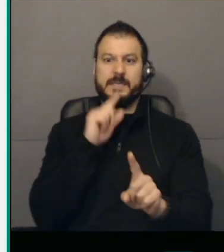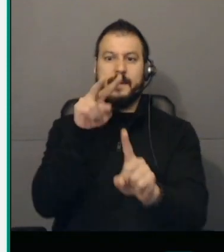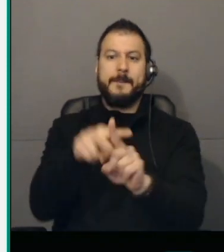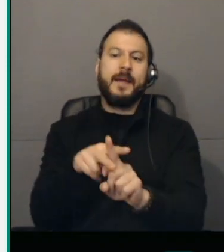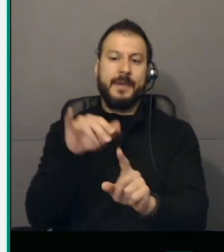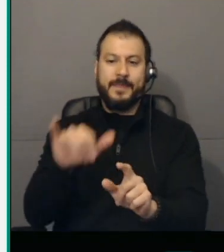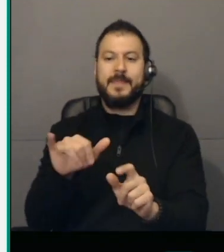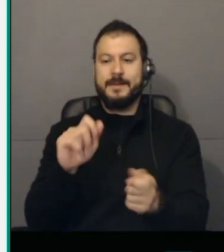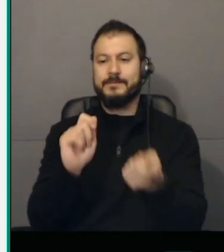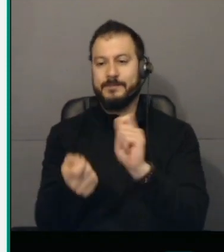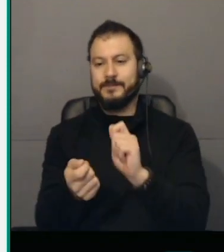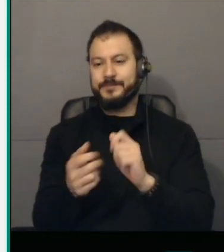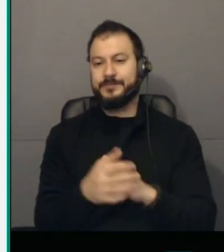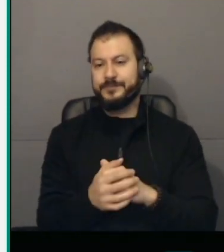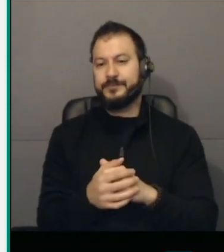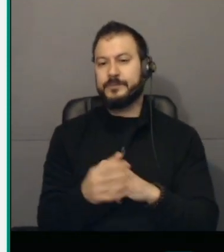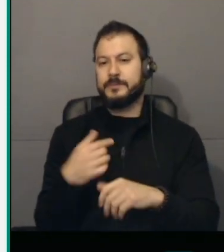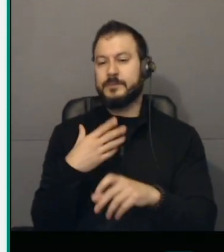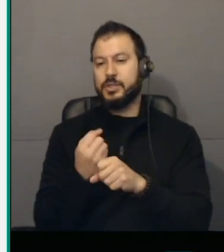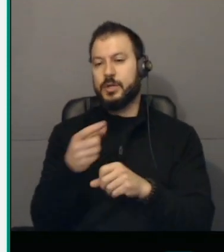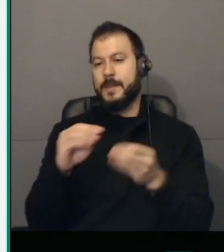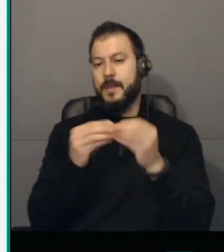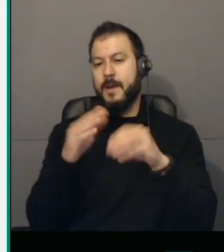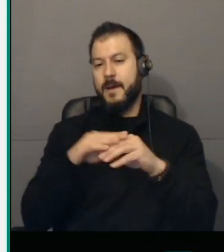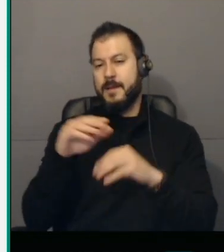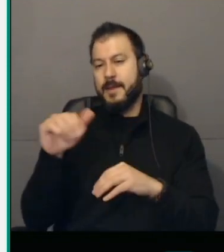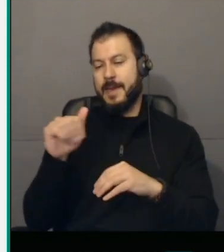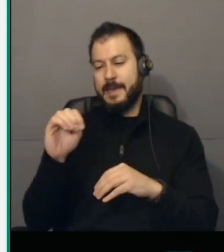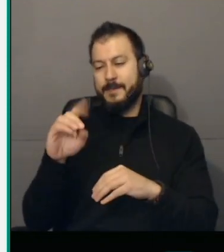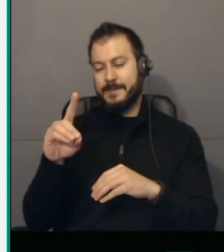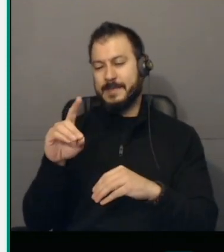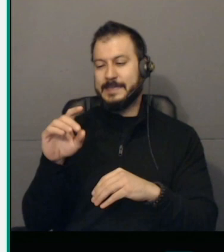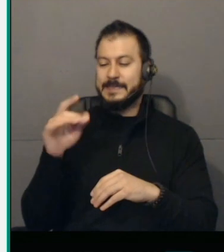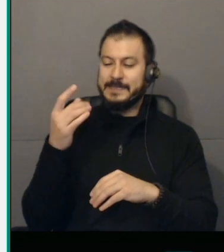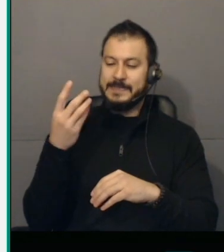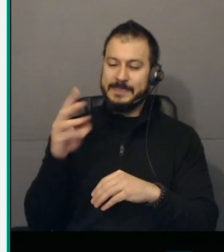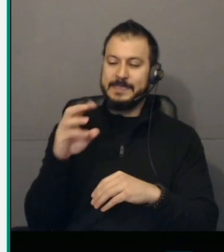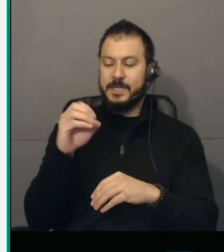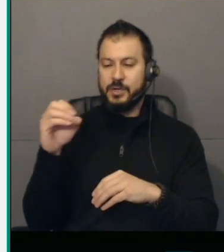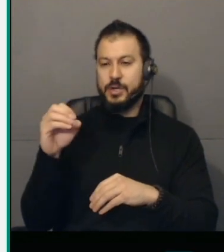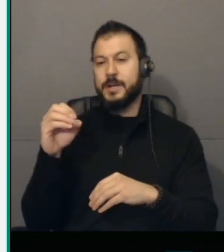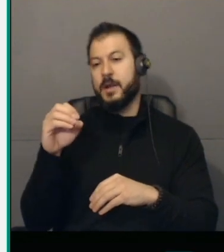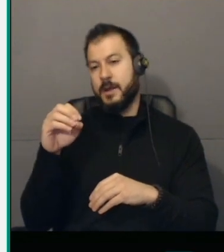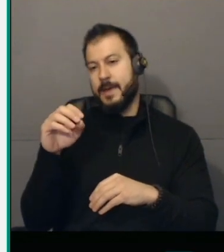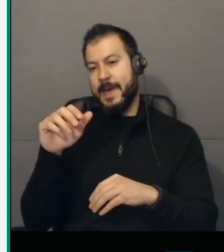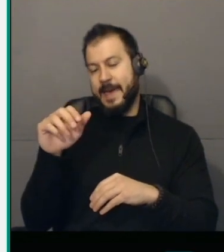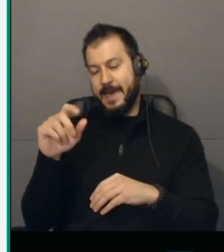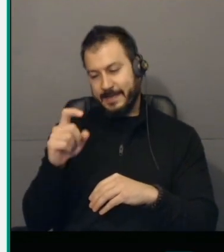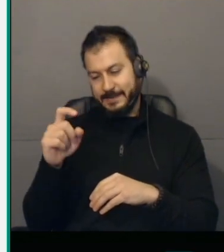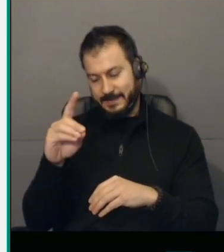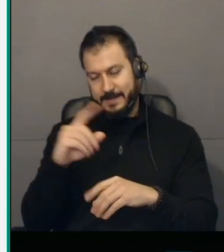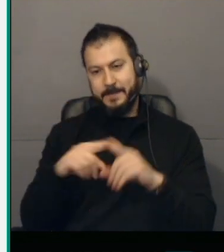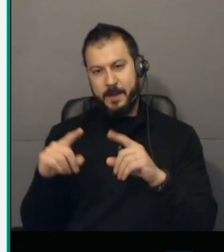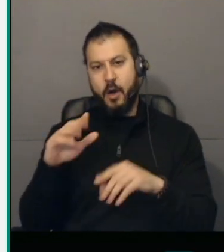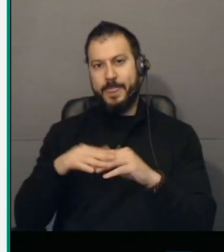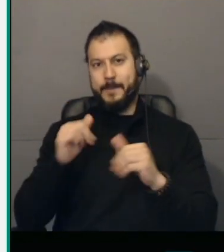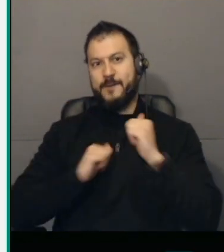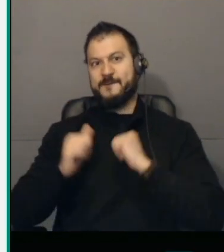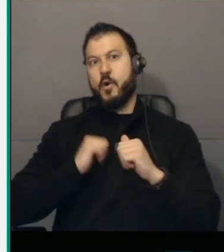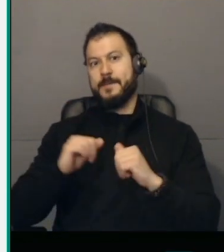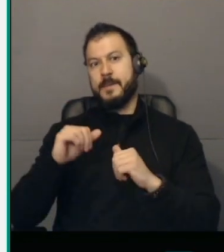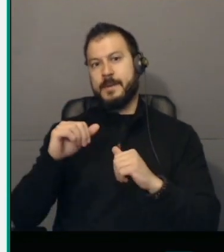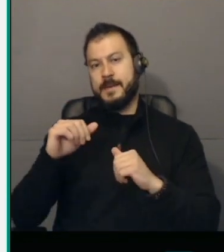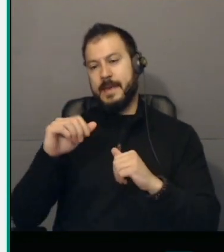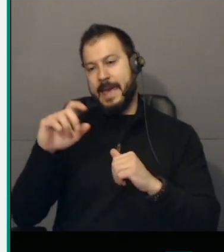applying shading rates. I took these performance numbers on an AMD RX 6900 XT on the Ultra settings, but I should note that we saw very